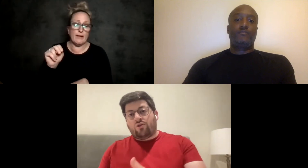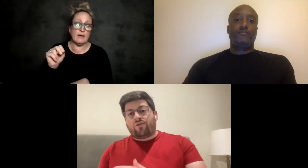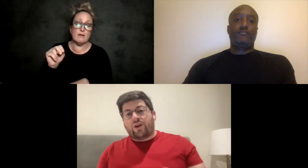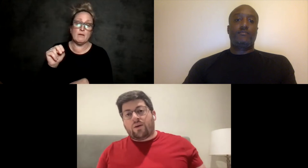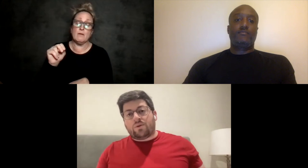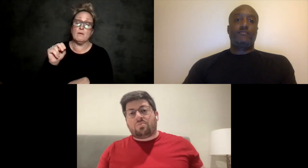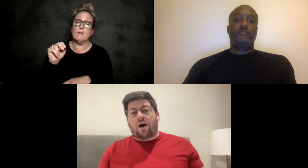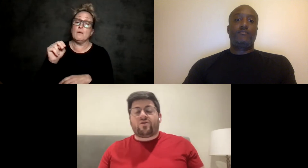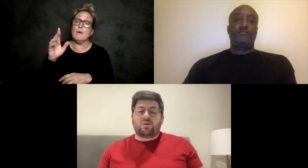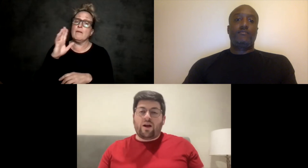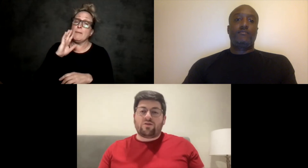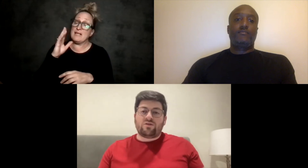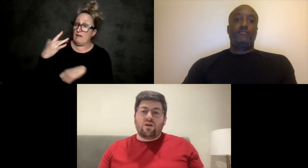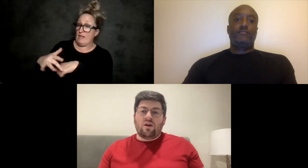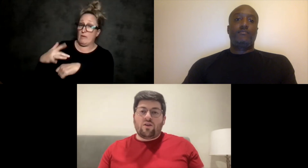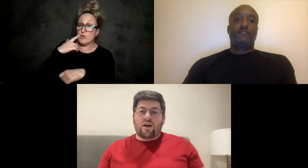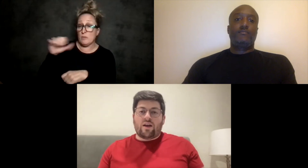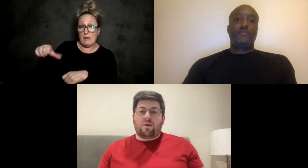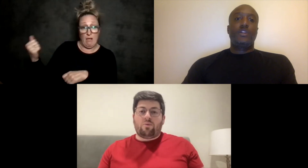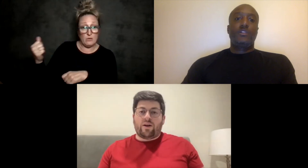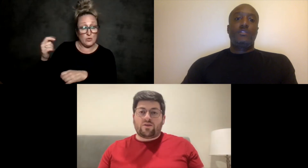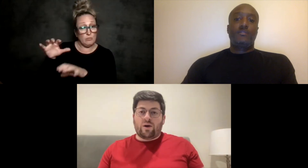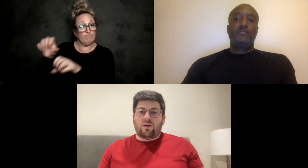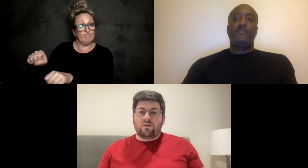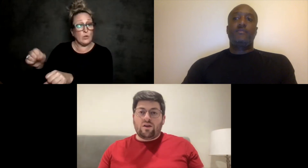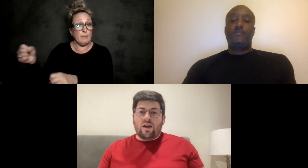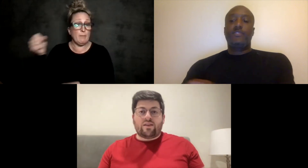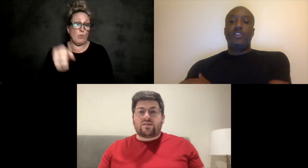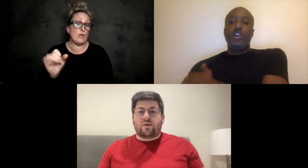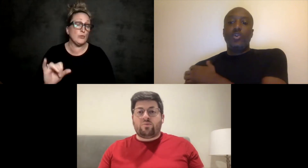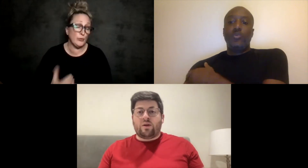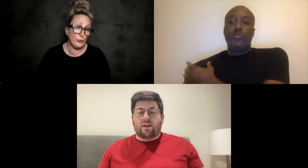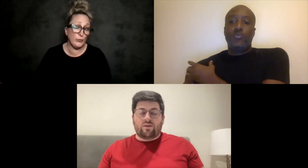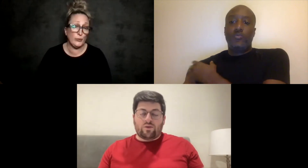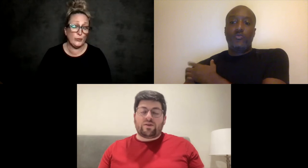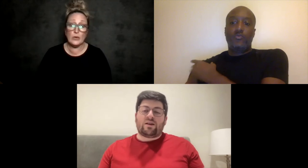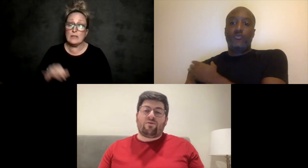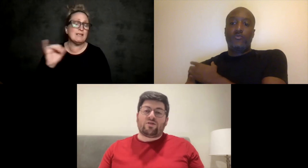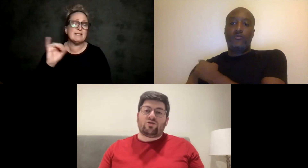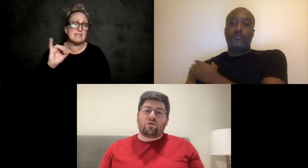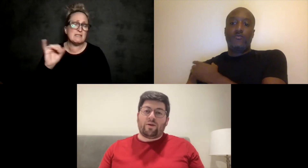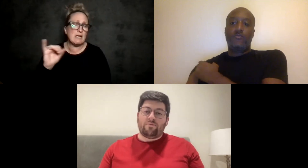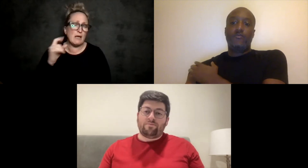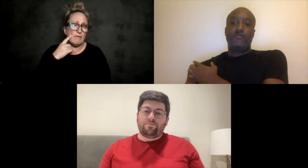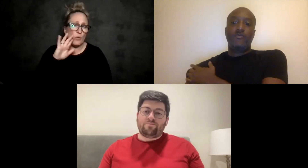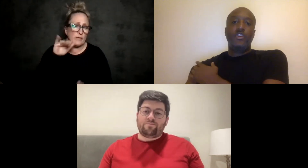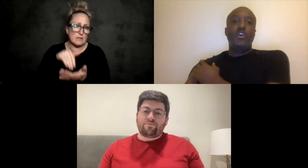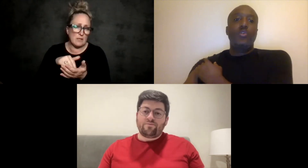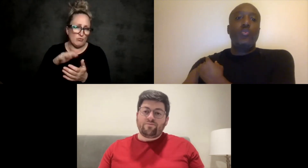that, you're freeing up a spot for someone else that can be appointed as well. And the same would be, and that would be the same for central